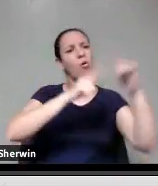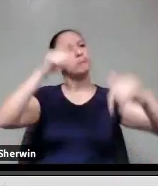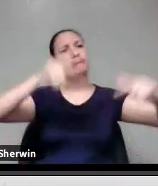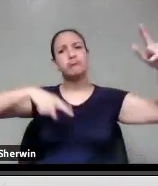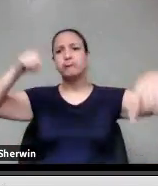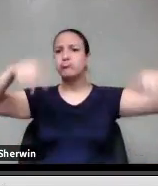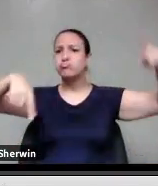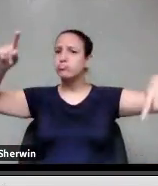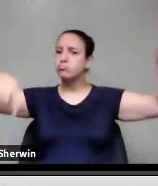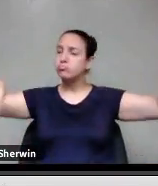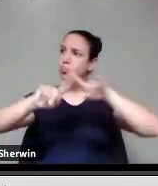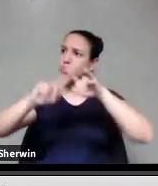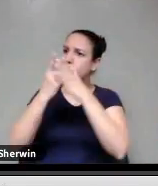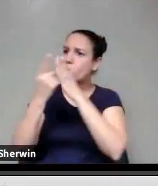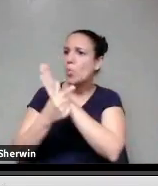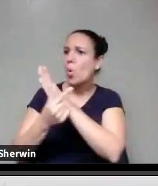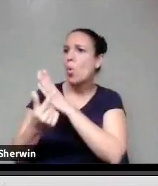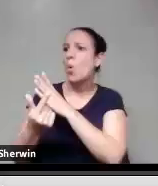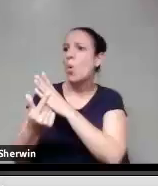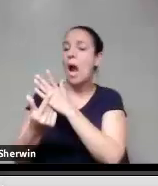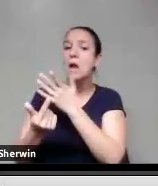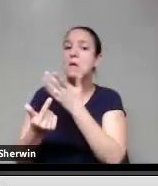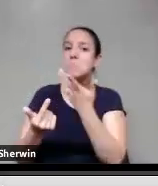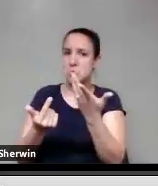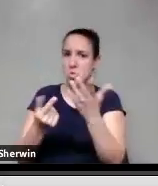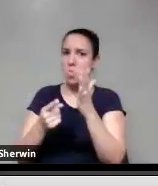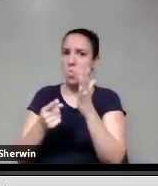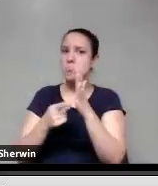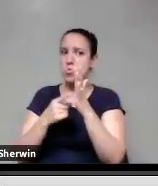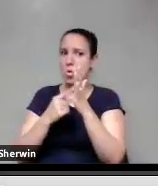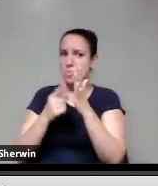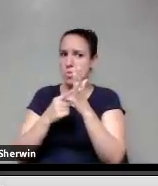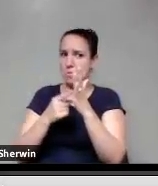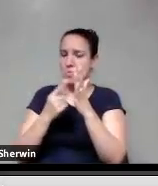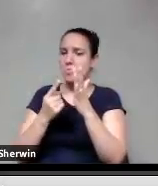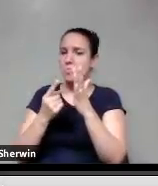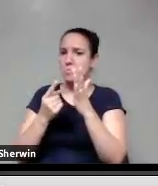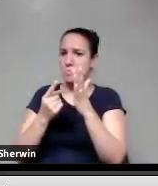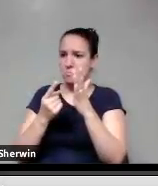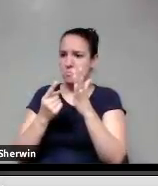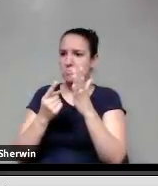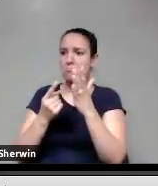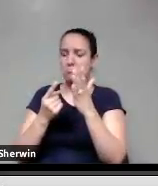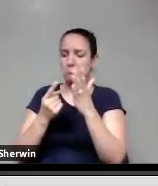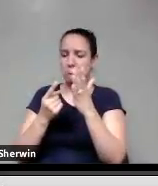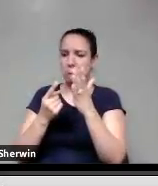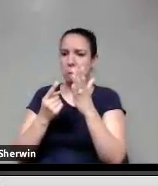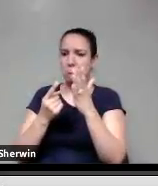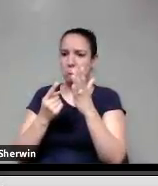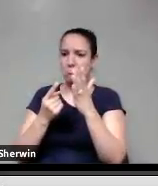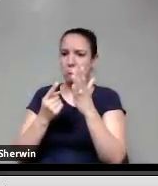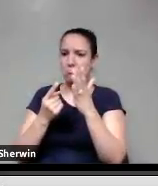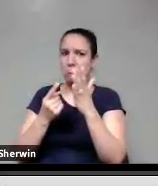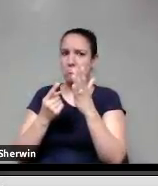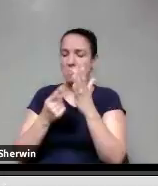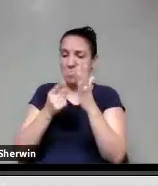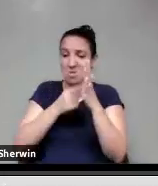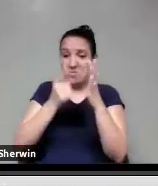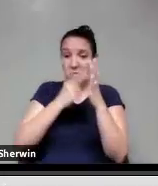of programming and services, sometimes those programs and services are developed based on